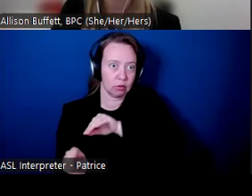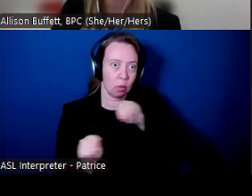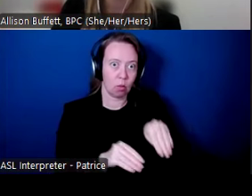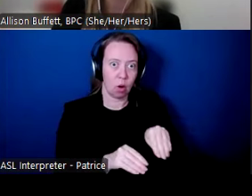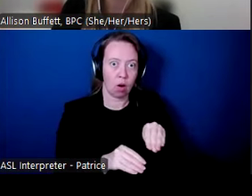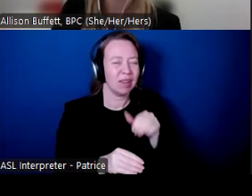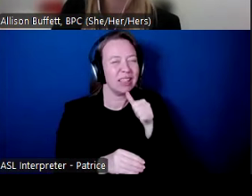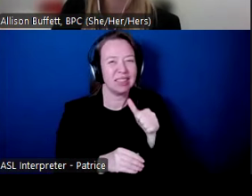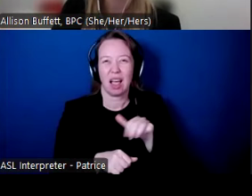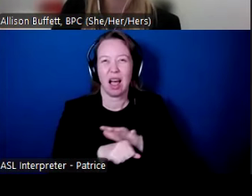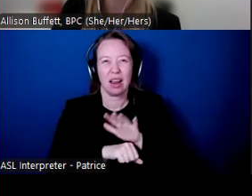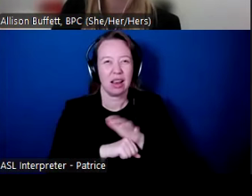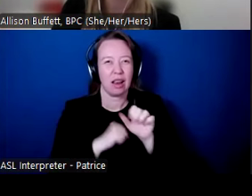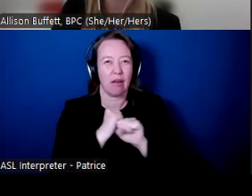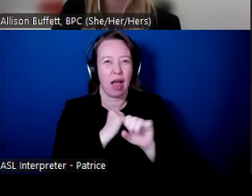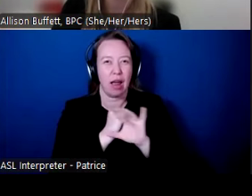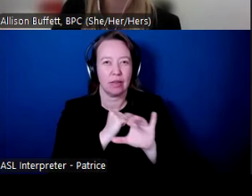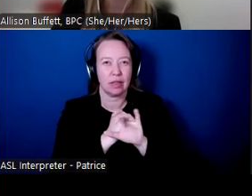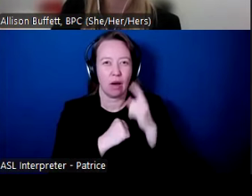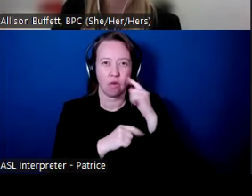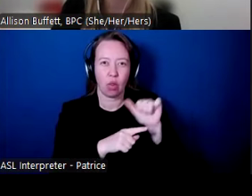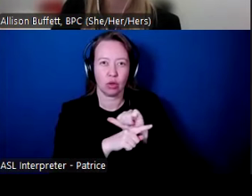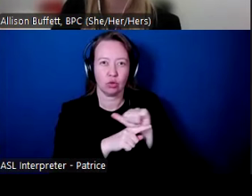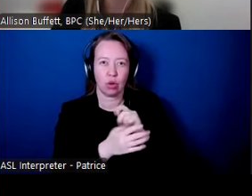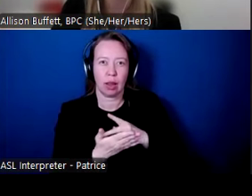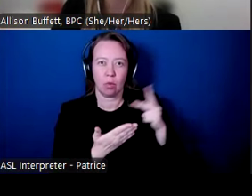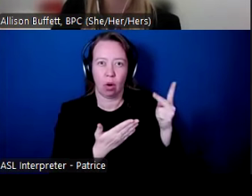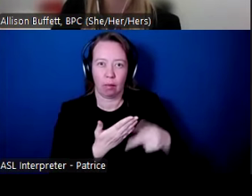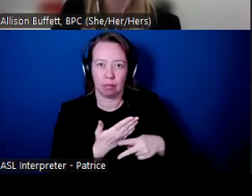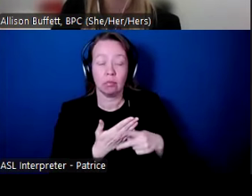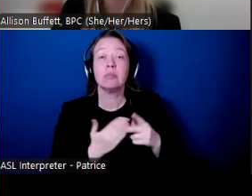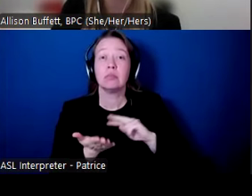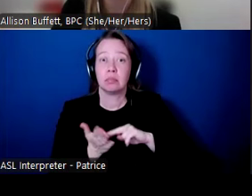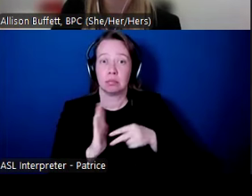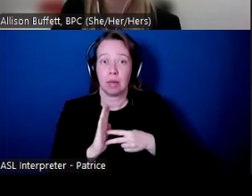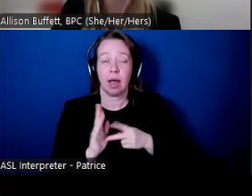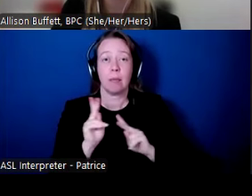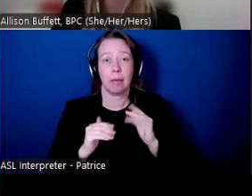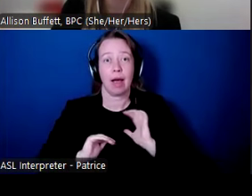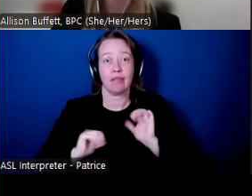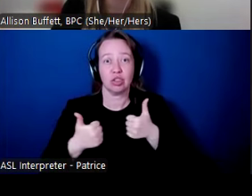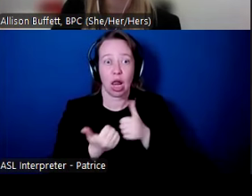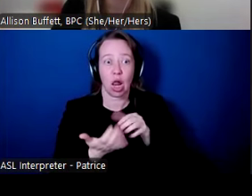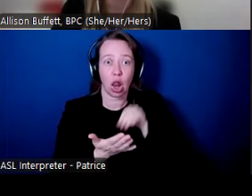insufficient advertisement of the training programs, so people have challenges learning about these opportunities.